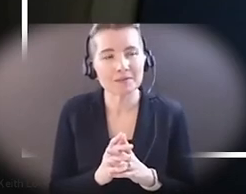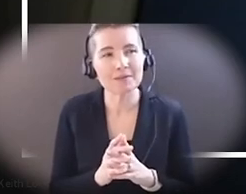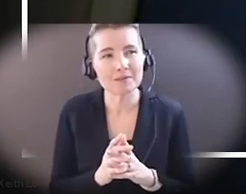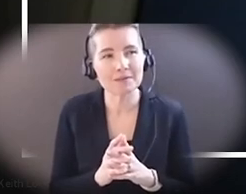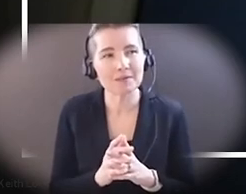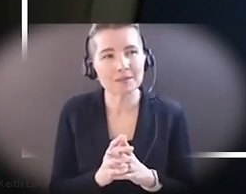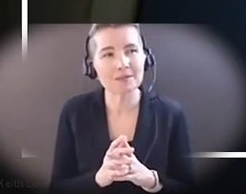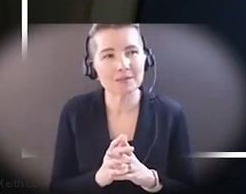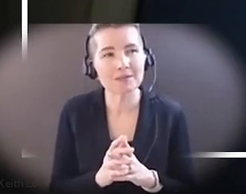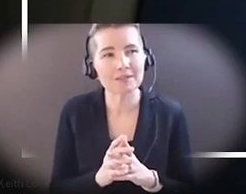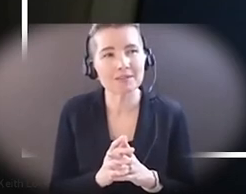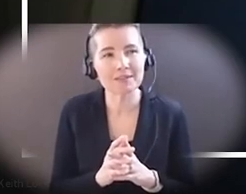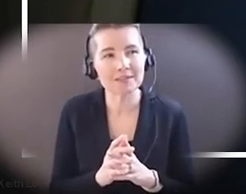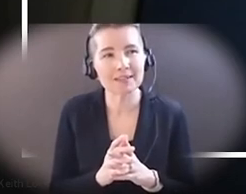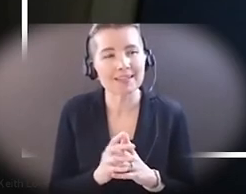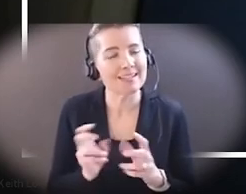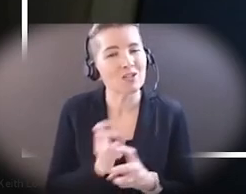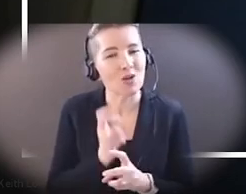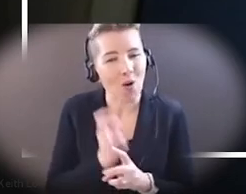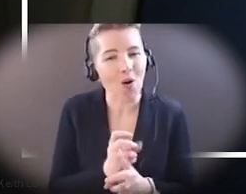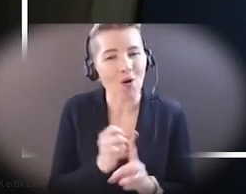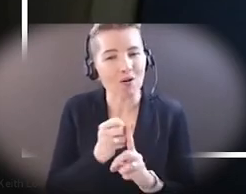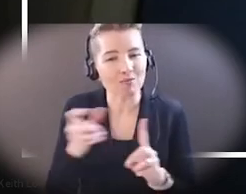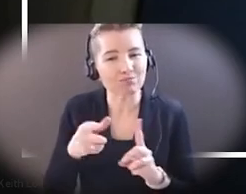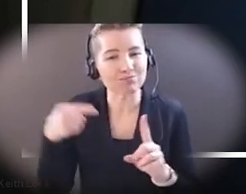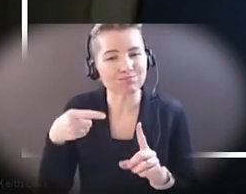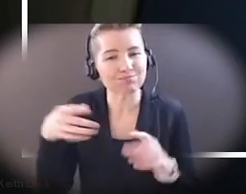it's a very hard thing to define,